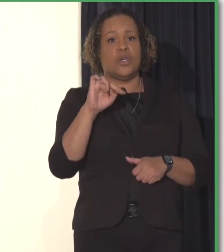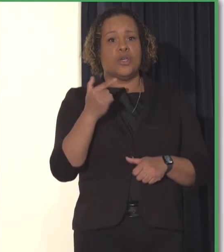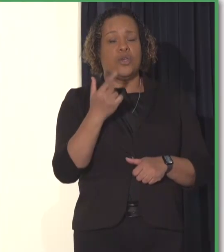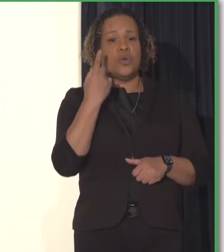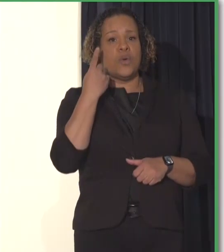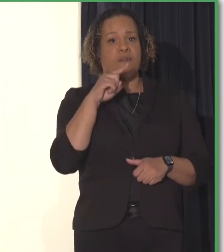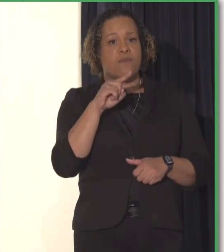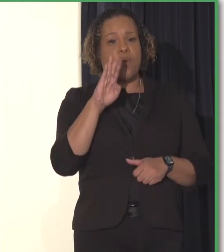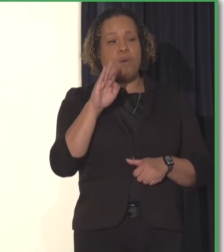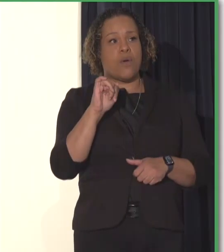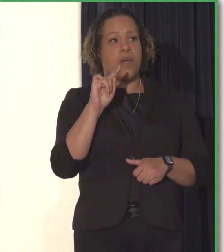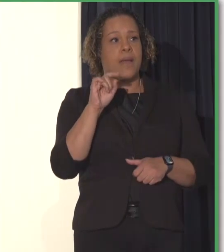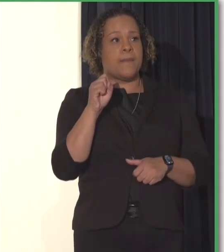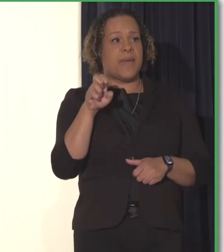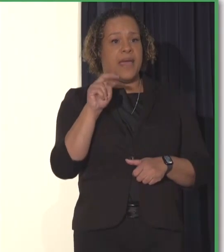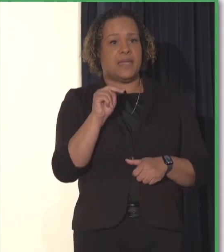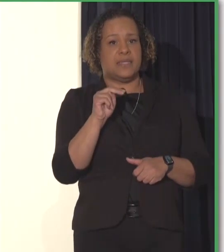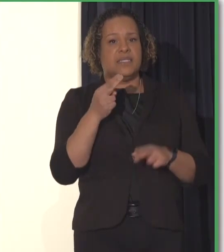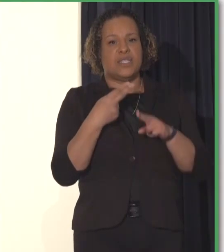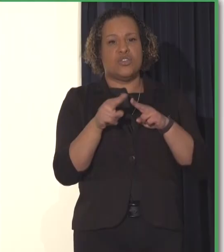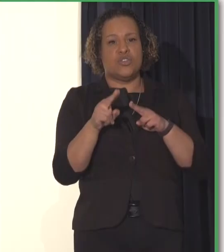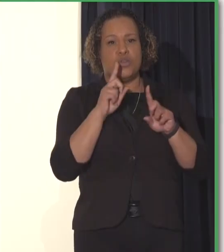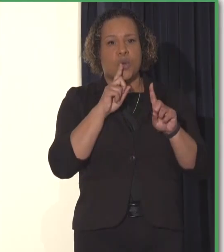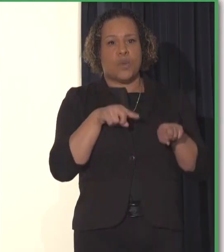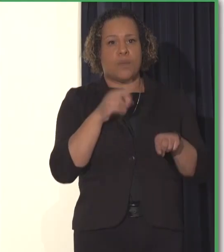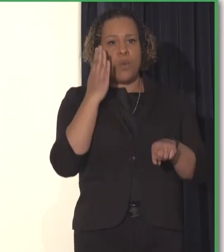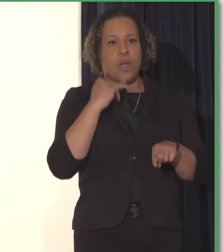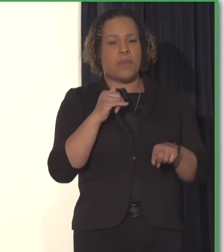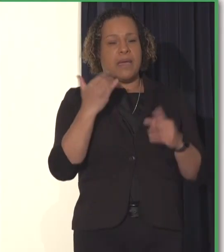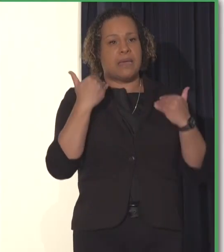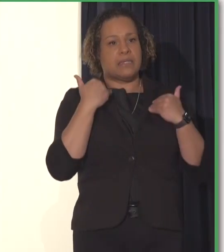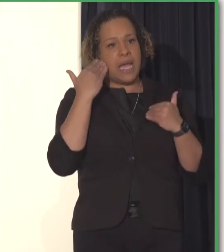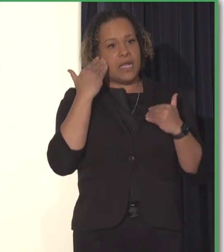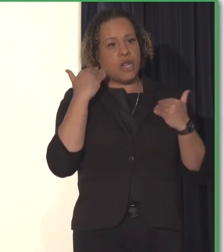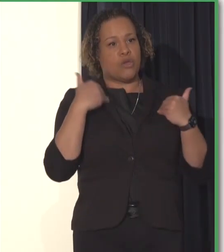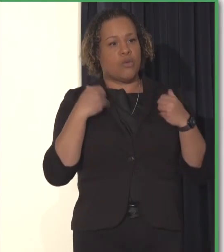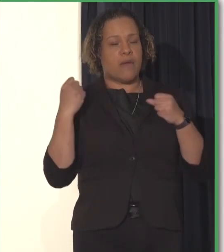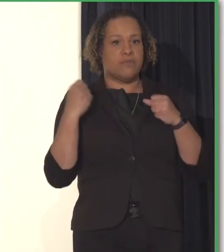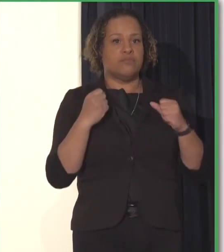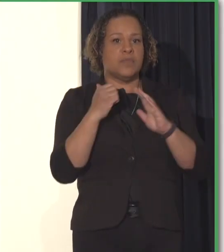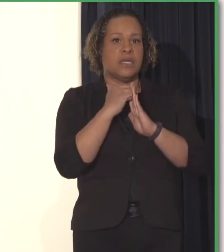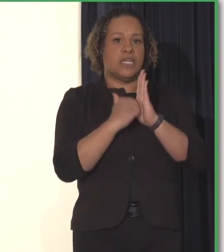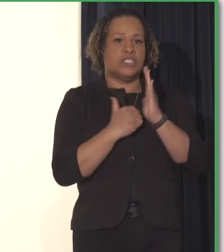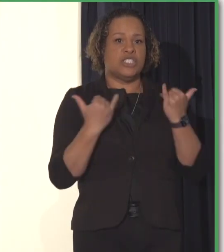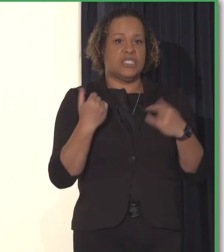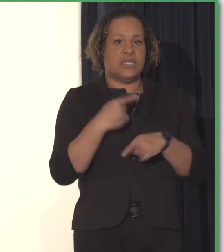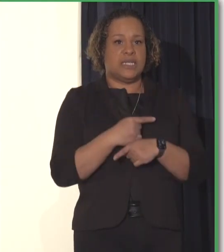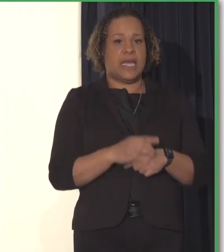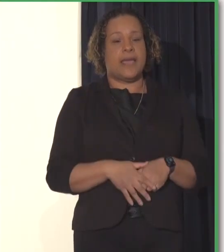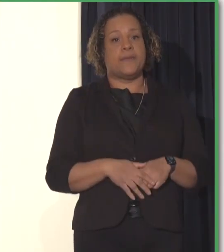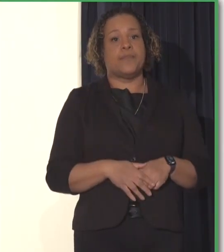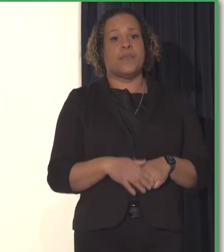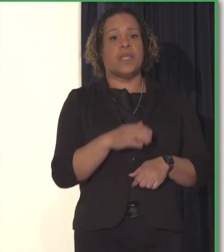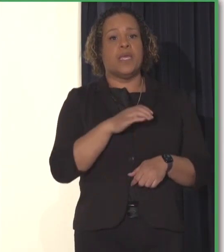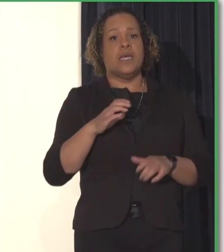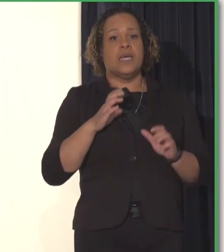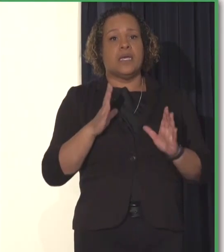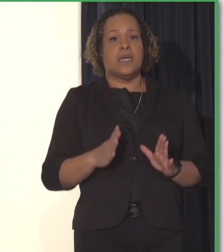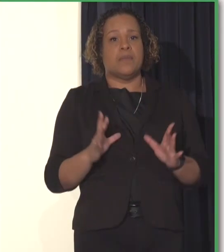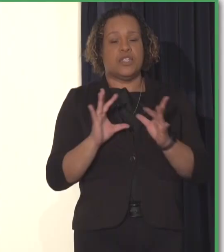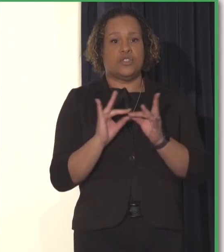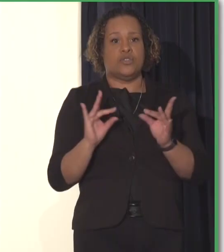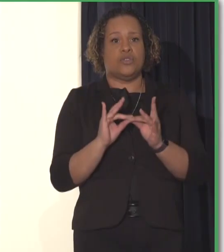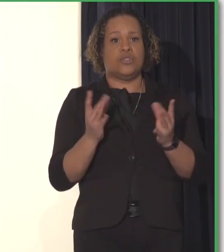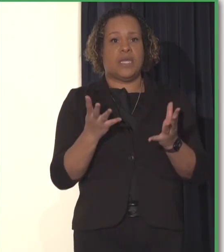you in respect for the robust agenda you have today. As the Commissioner stated, we want to give our condolences